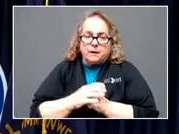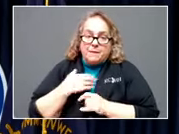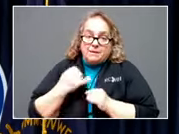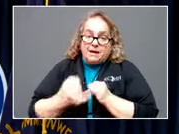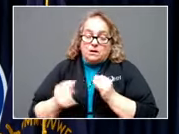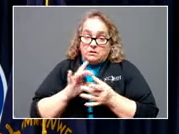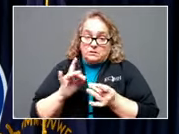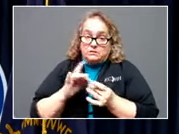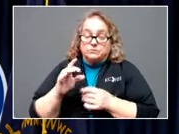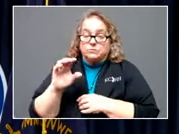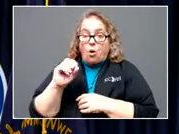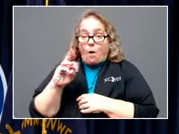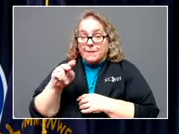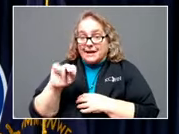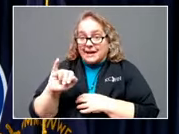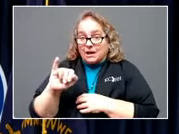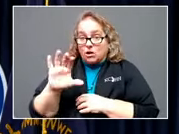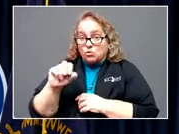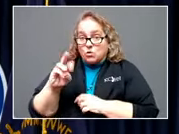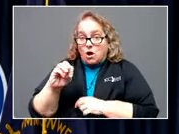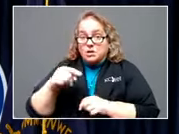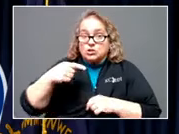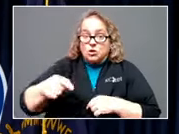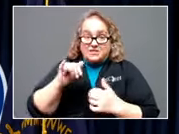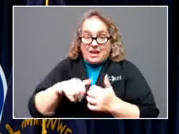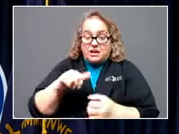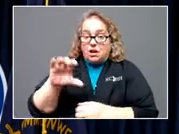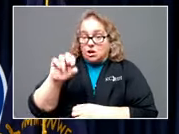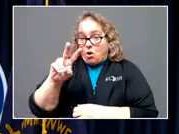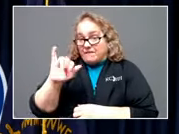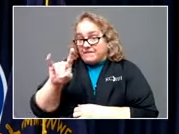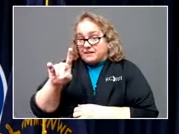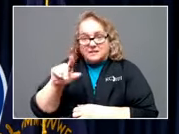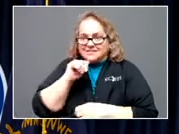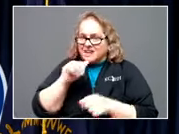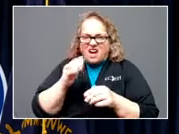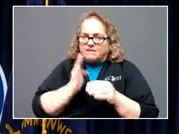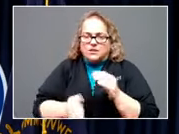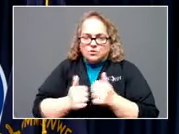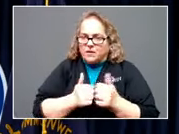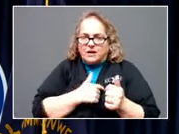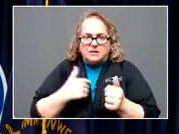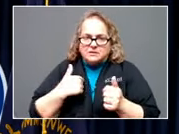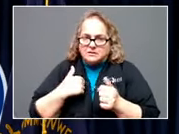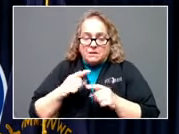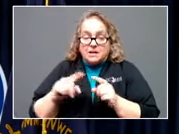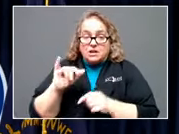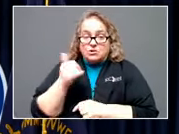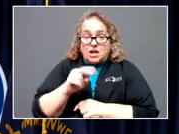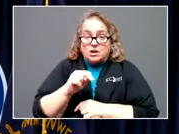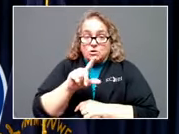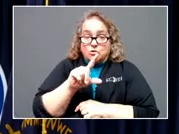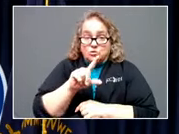Omicron shows that COVID's not done with us, no matter how much we want to be done with COVID. But January 2022 is not the same as